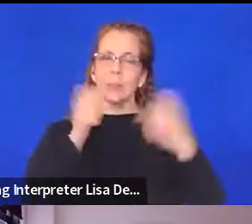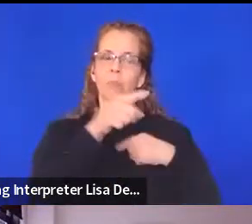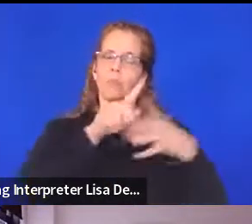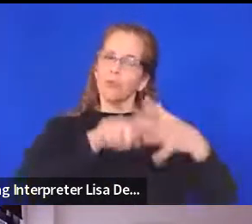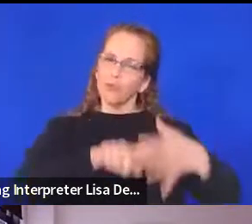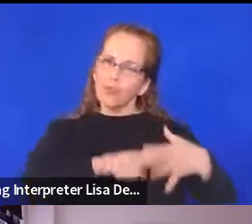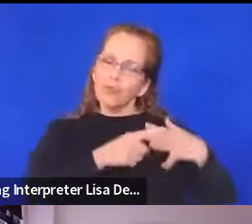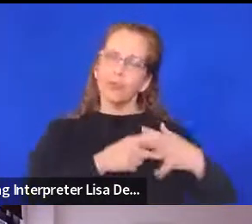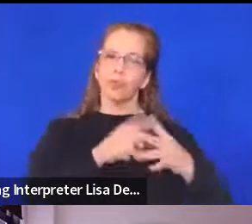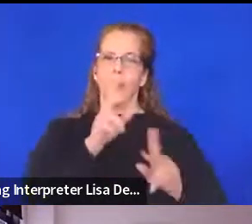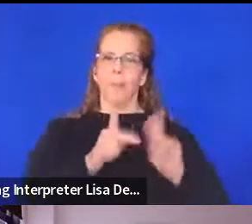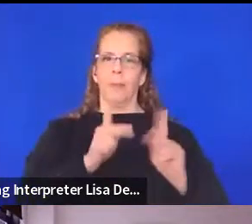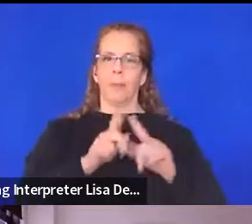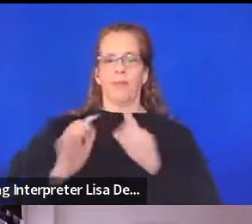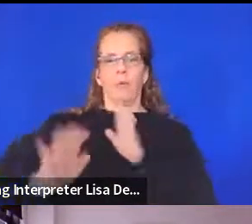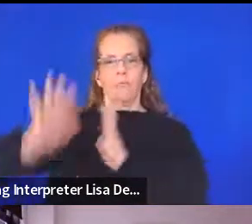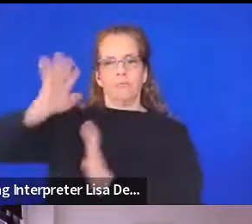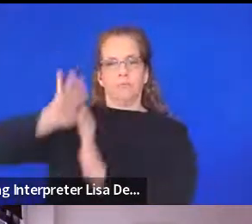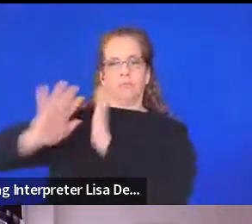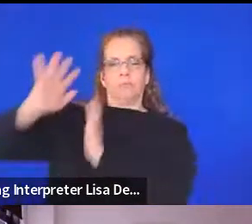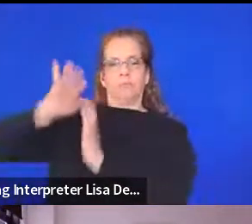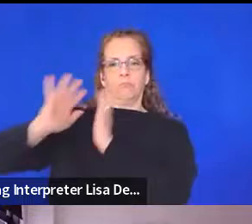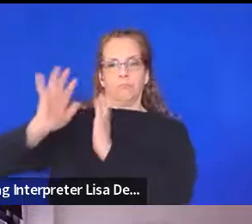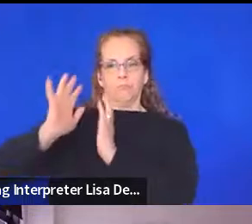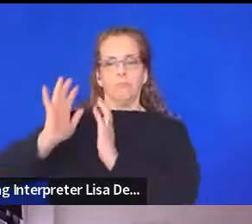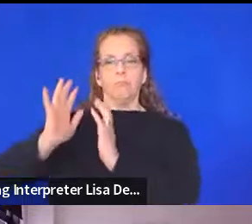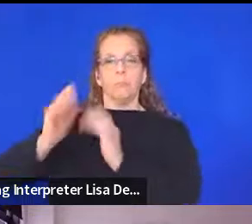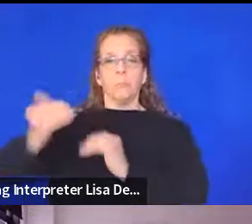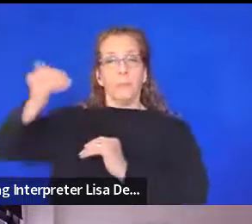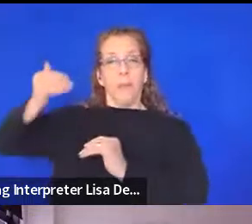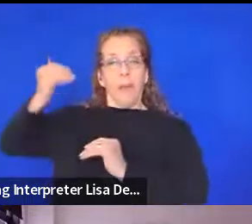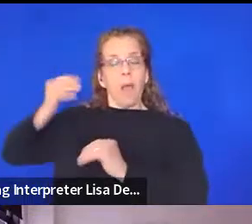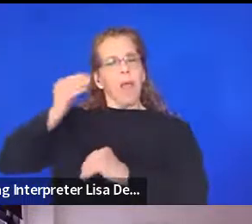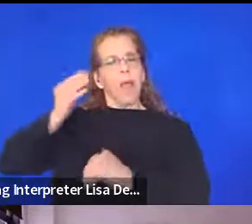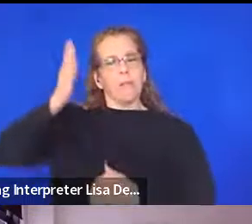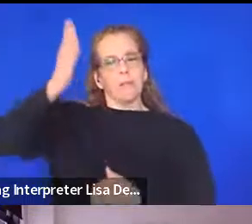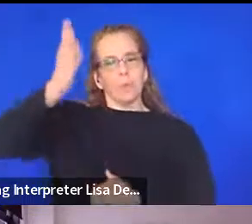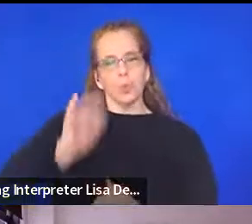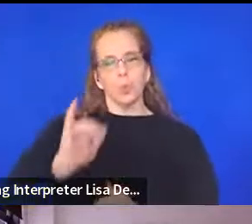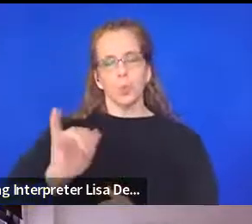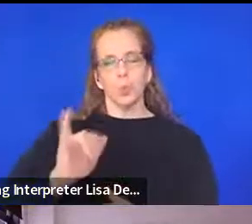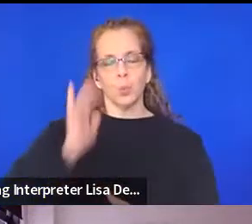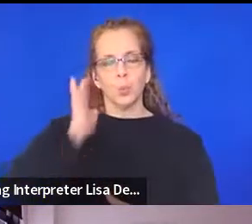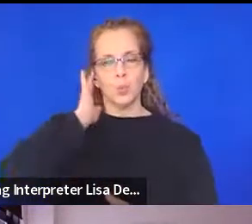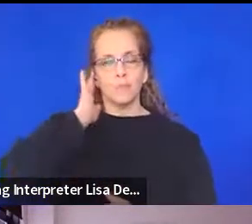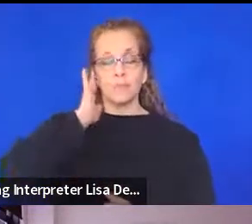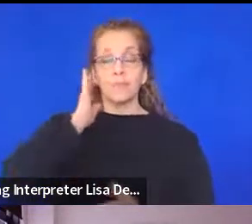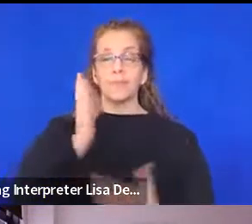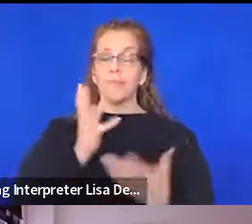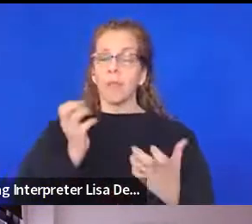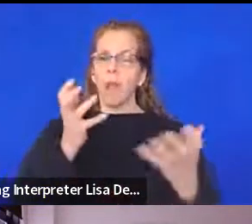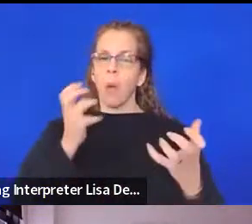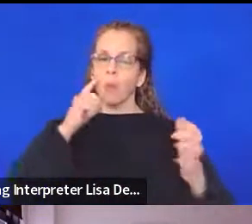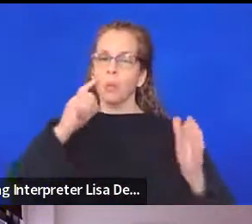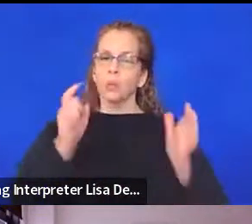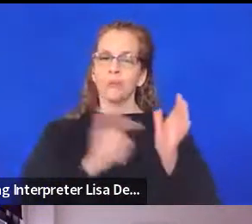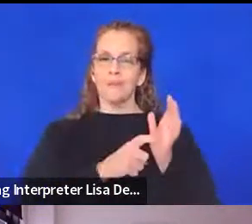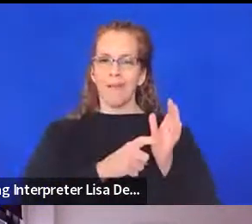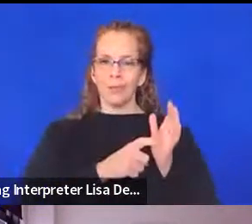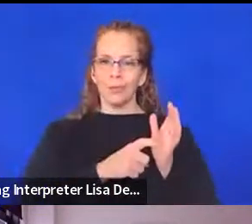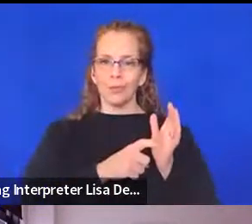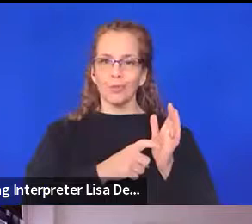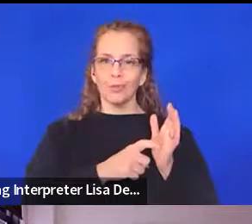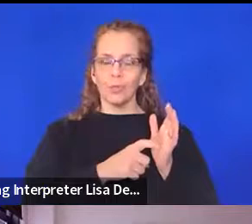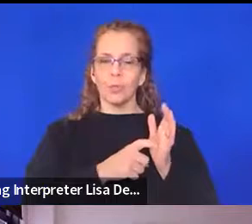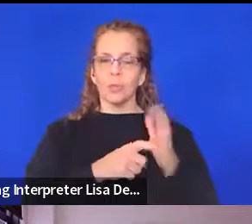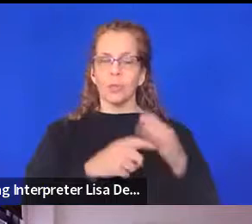elders past and present, as well as future generations. I also want to take this time to acknowledge that after there was